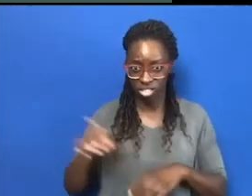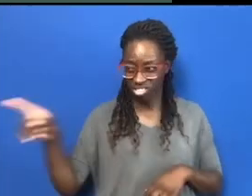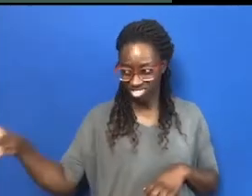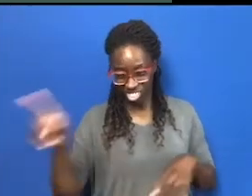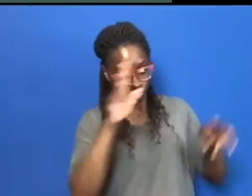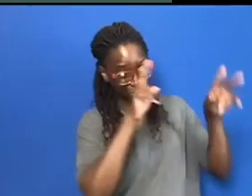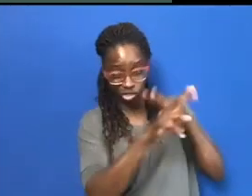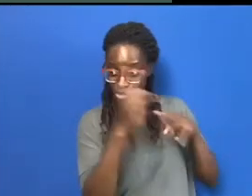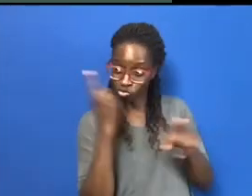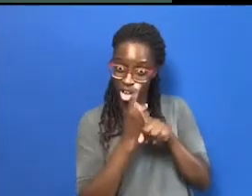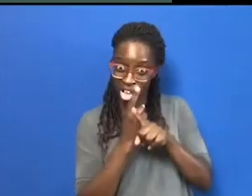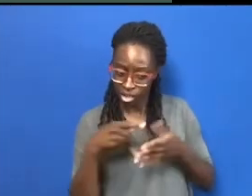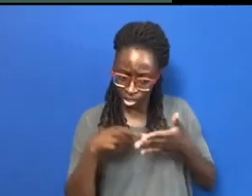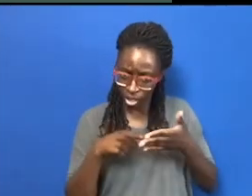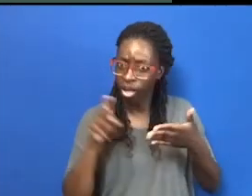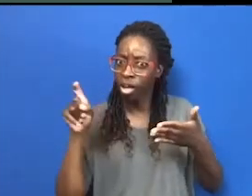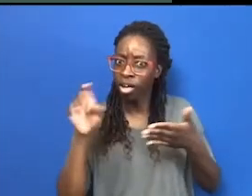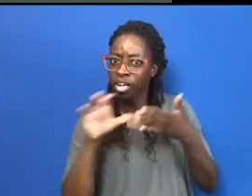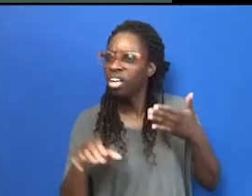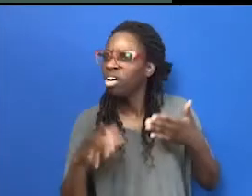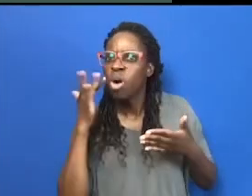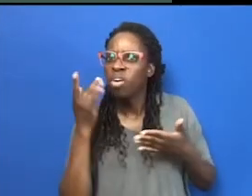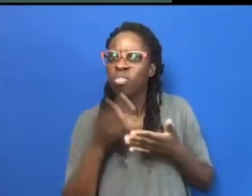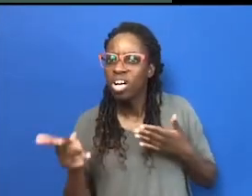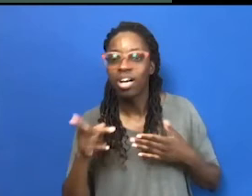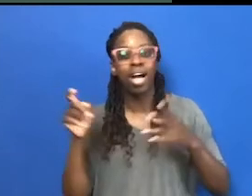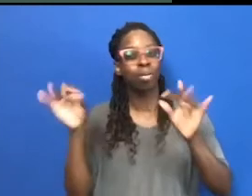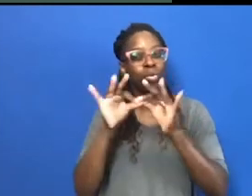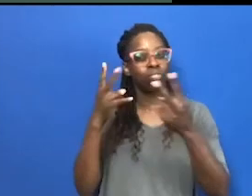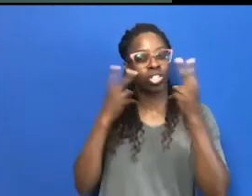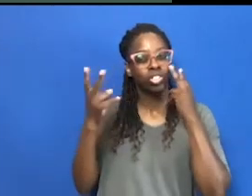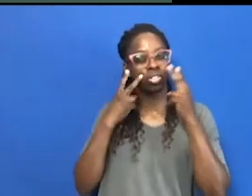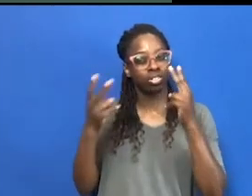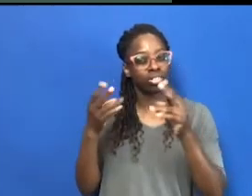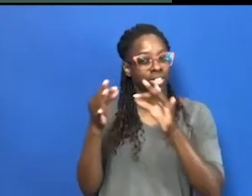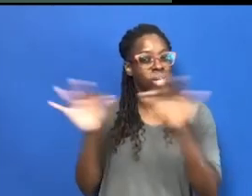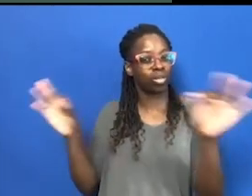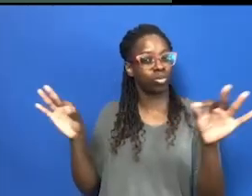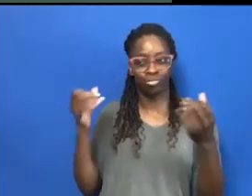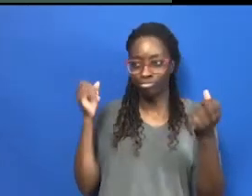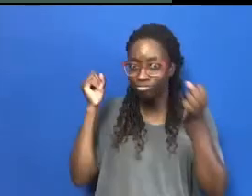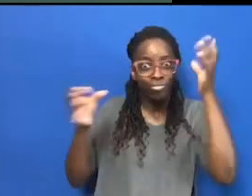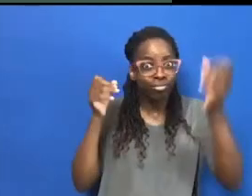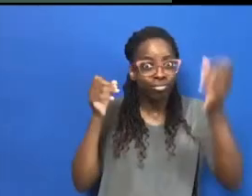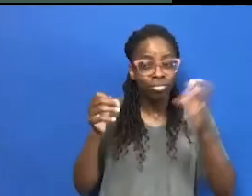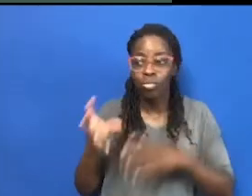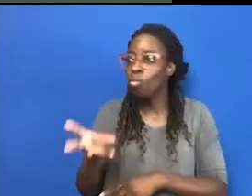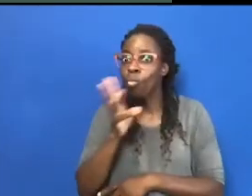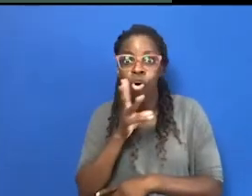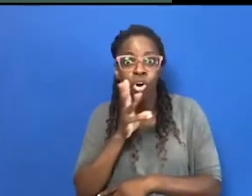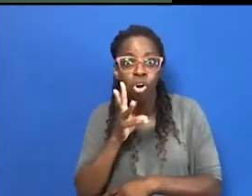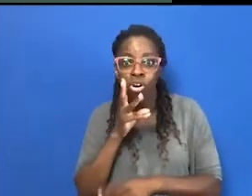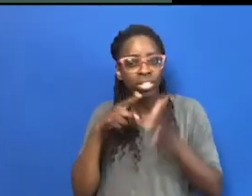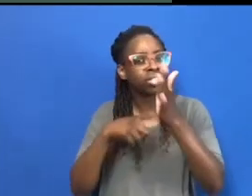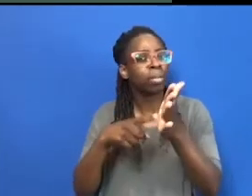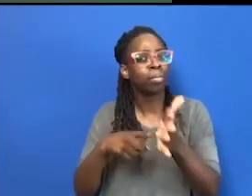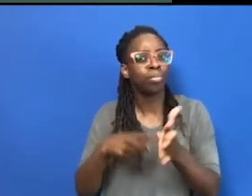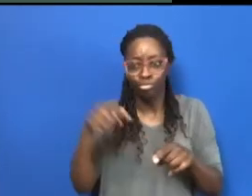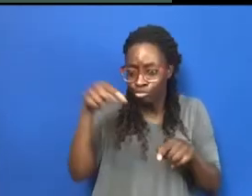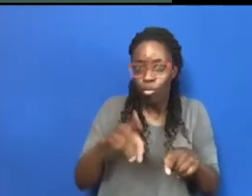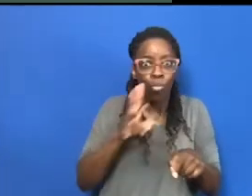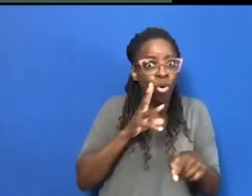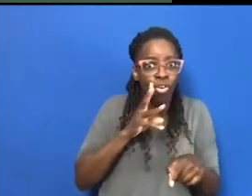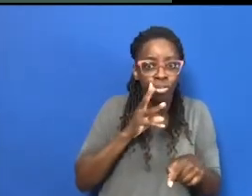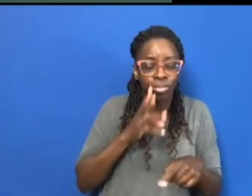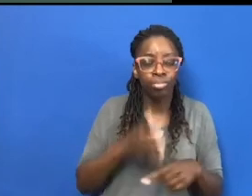could use visuals, the child could use sign language, or the child could verbalize. So those might be the steps that you would follow in an activity. And you